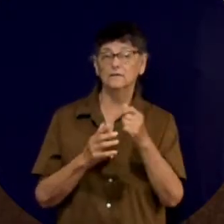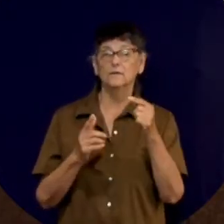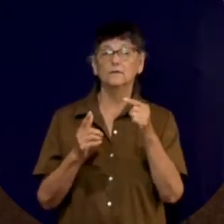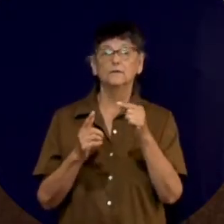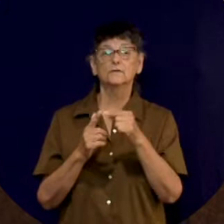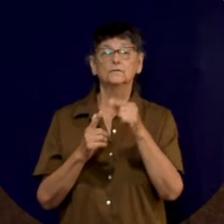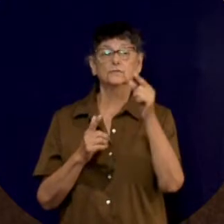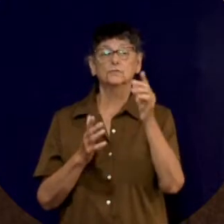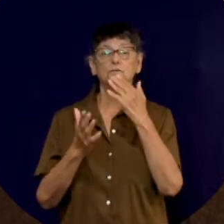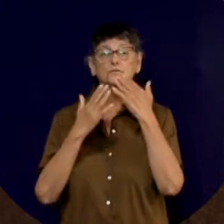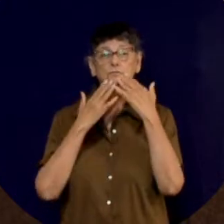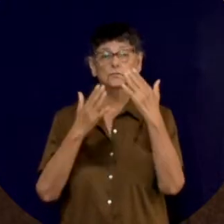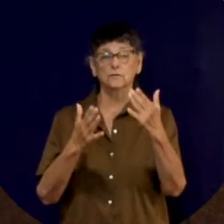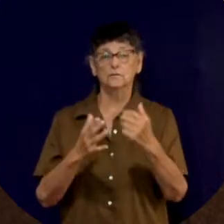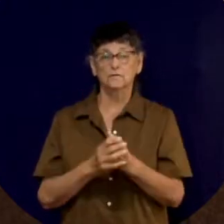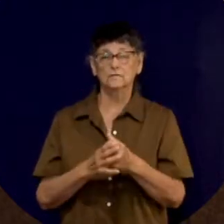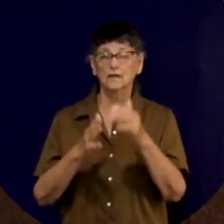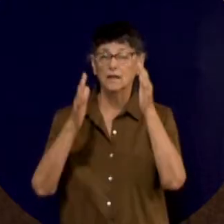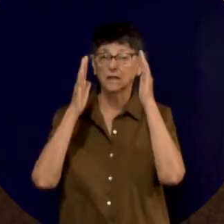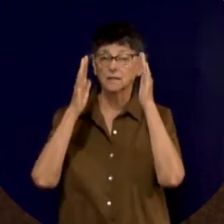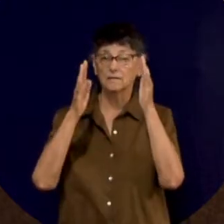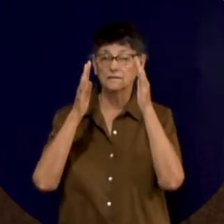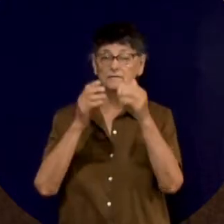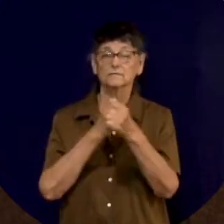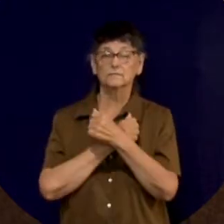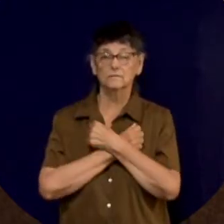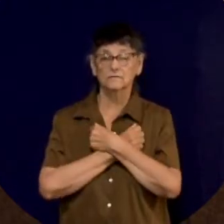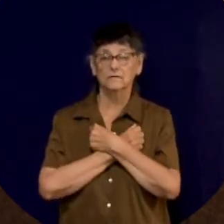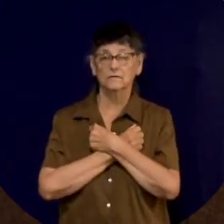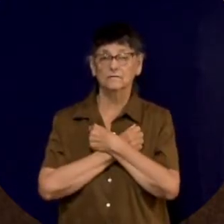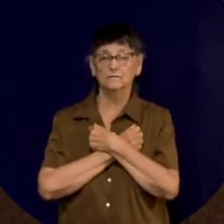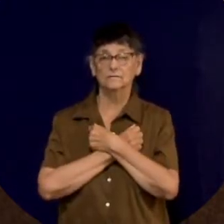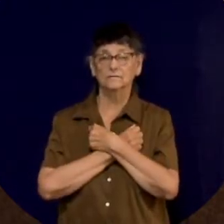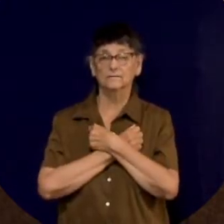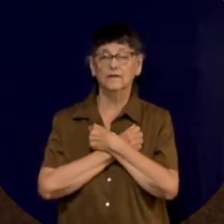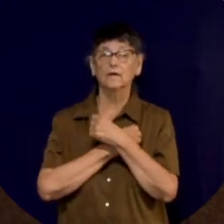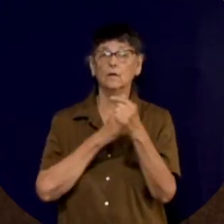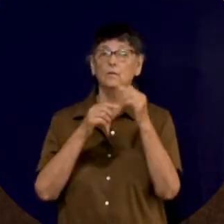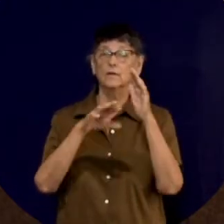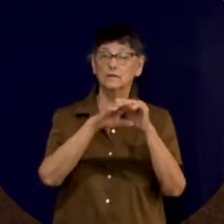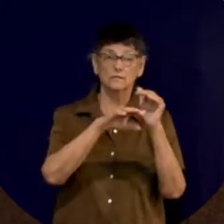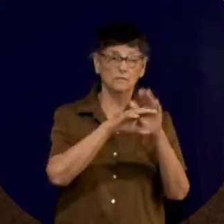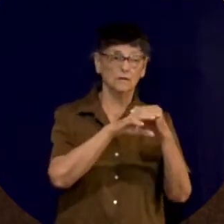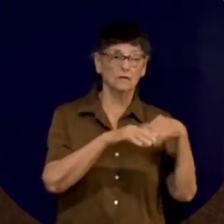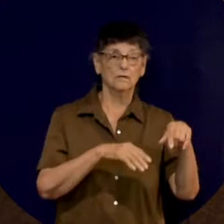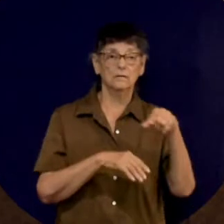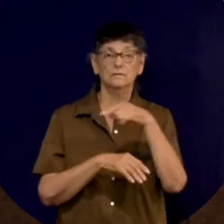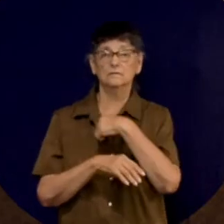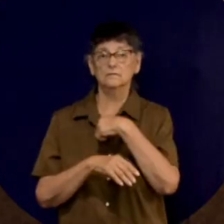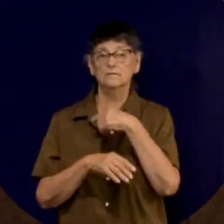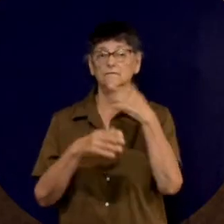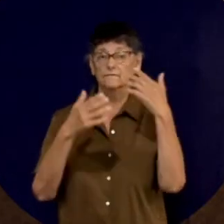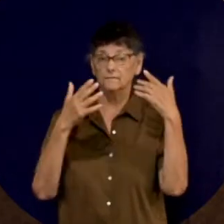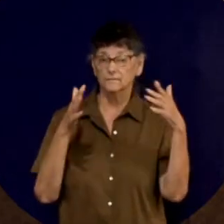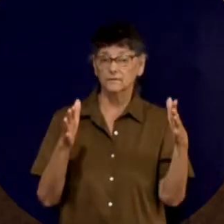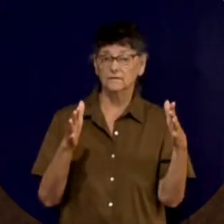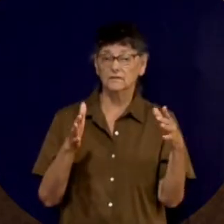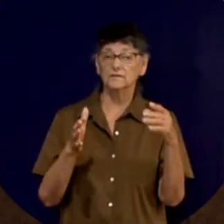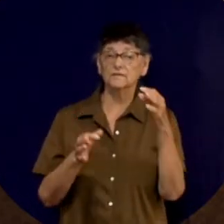to his goodness, listen to his love. And when he calls us, he then